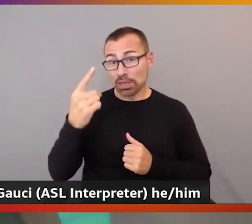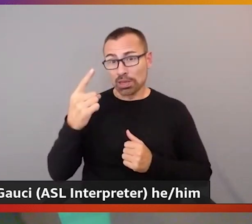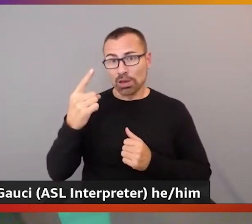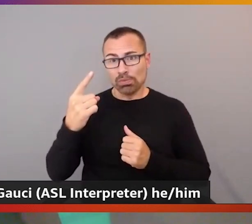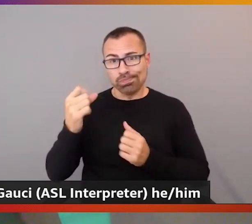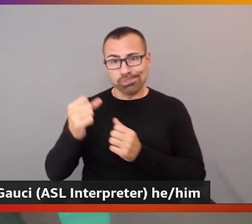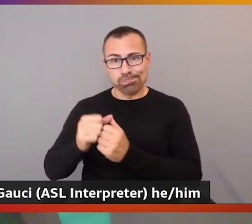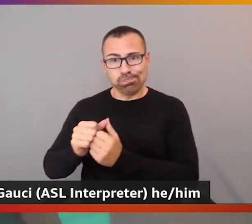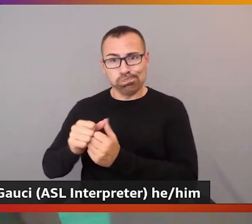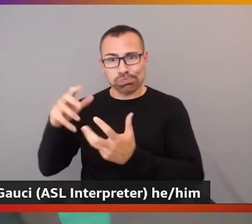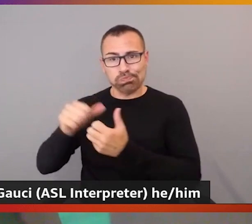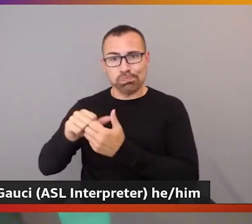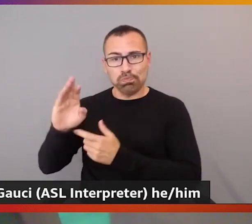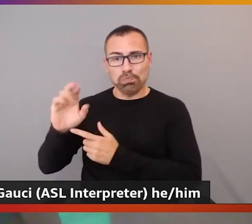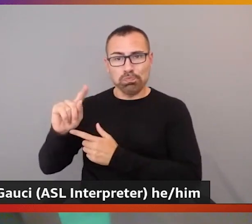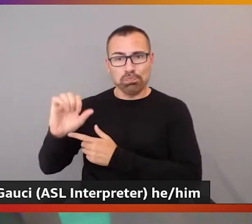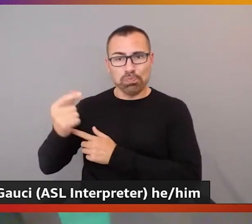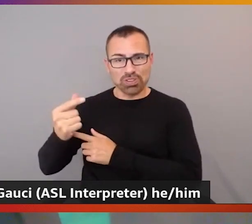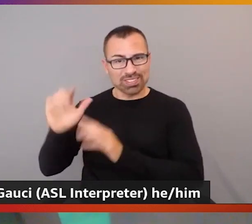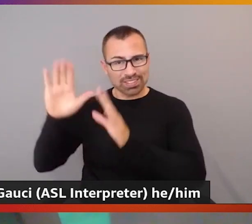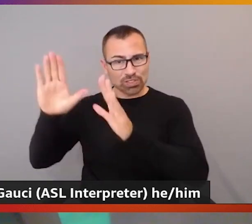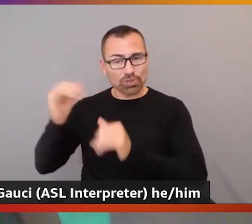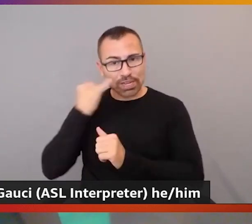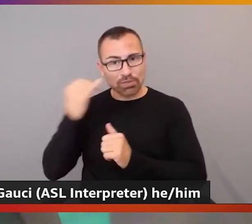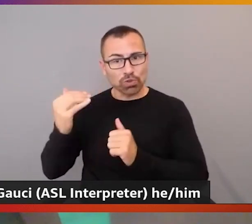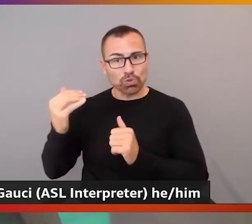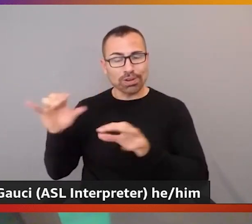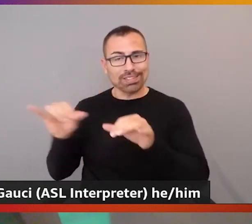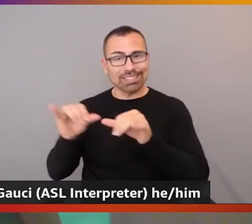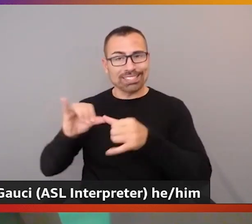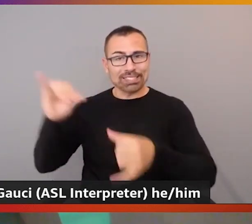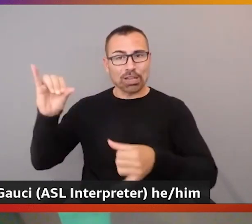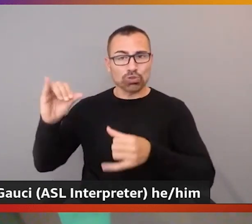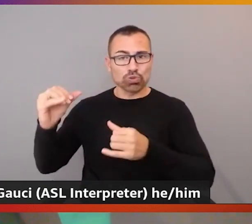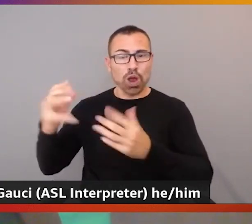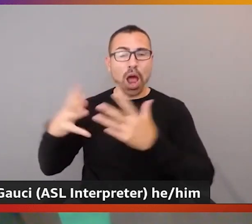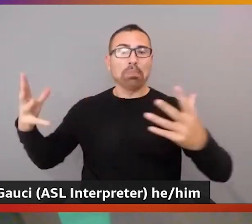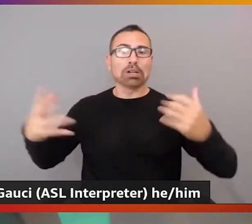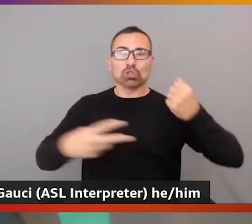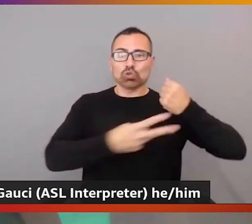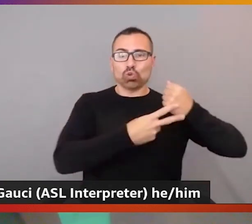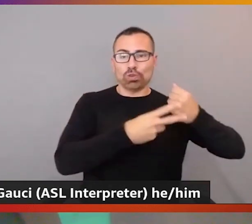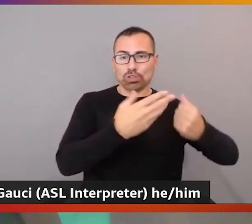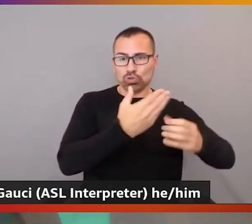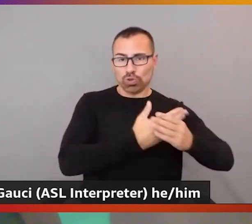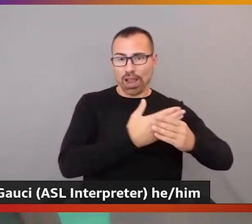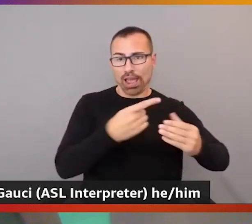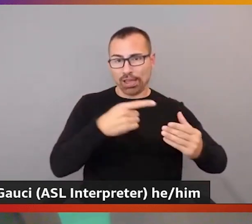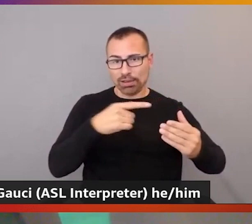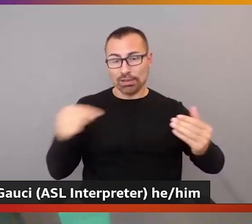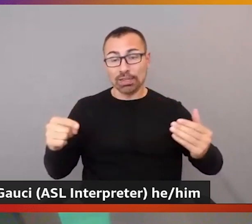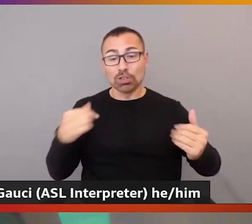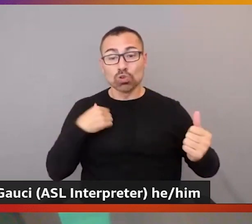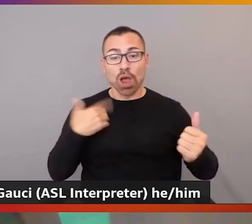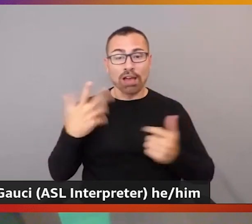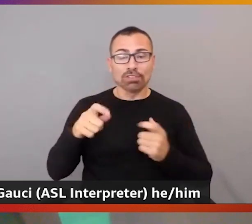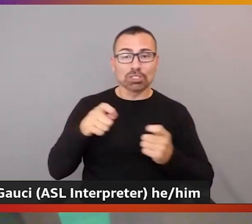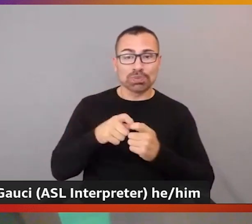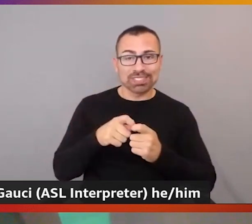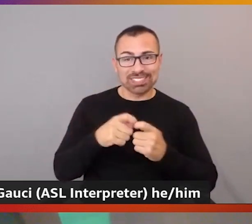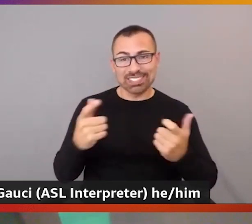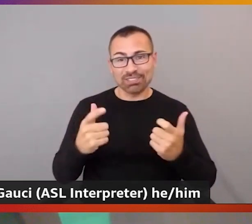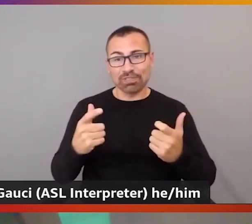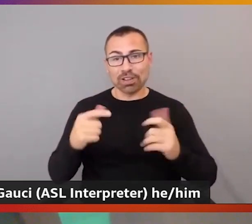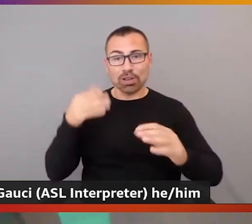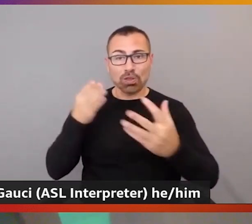you want throughput that scales with the amount of storage in your file system. So with bursting, you get a certain set of throughput that scales